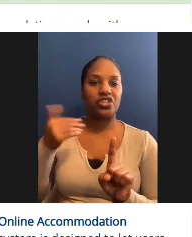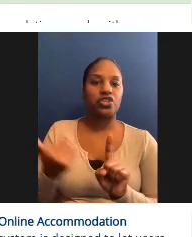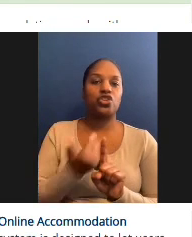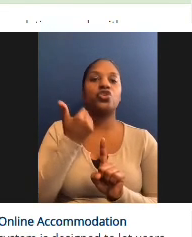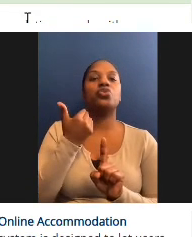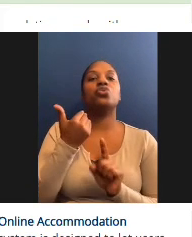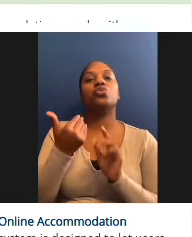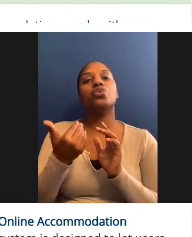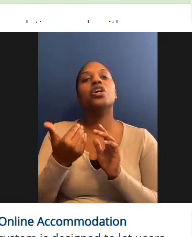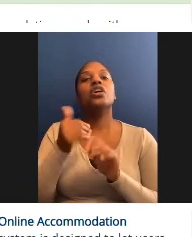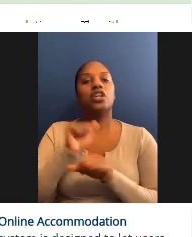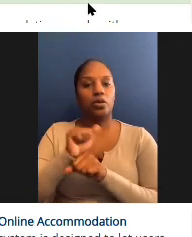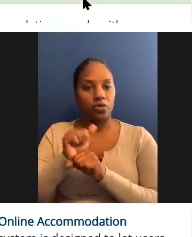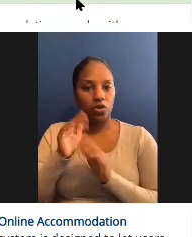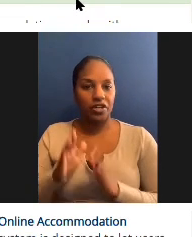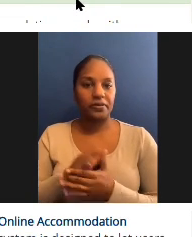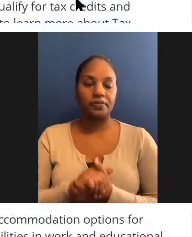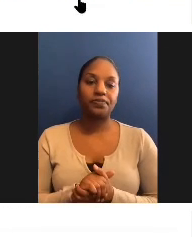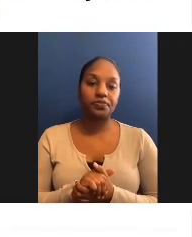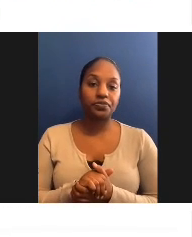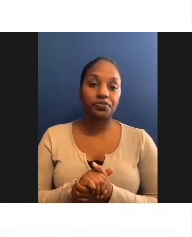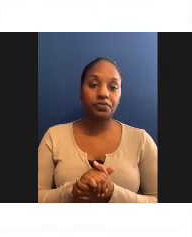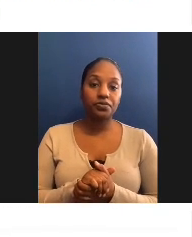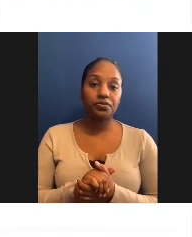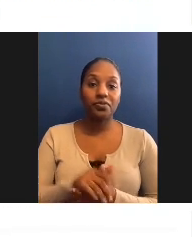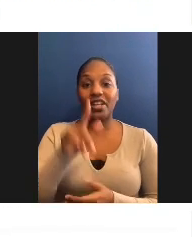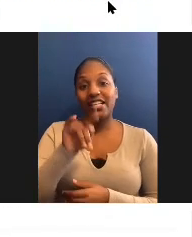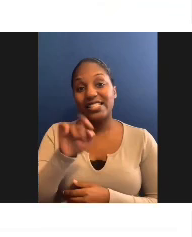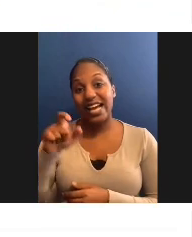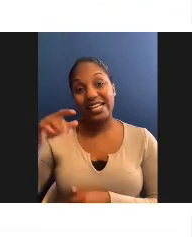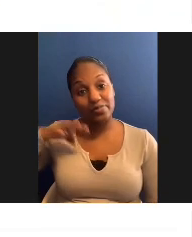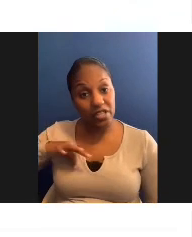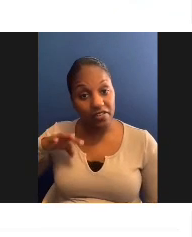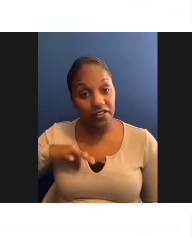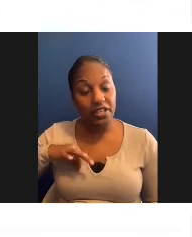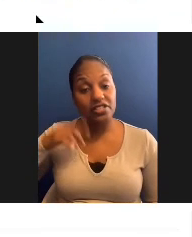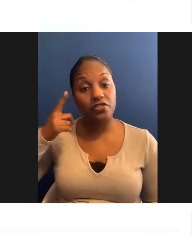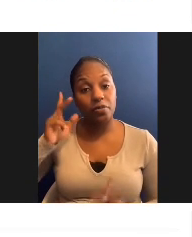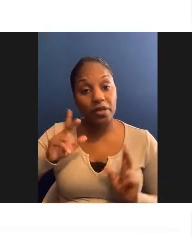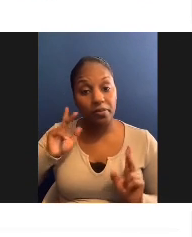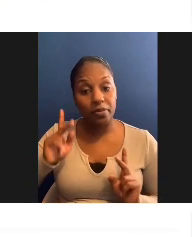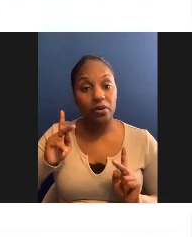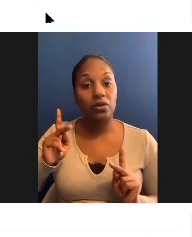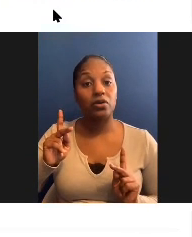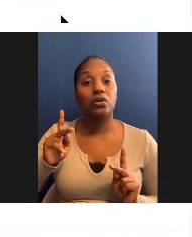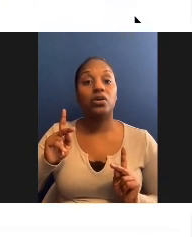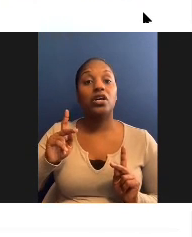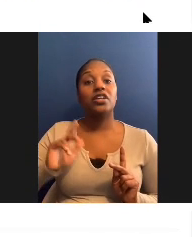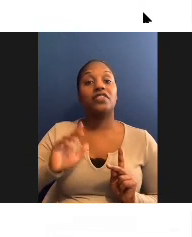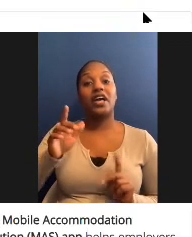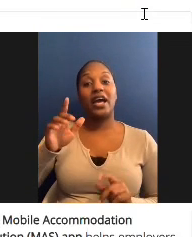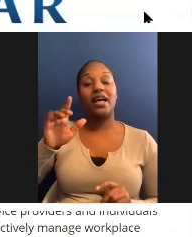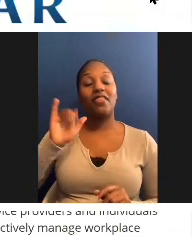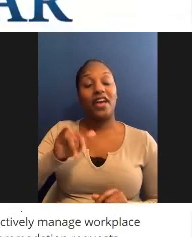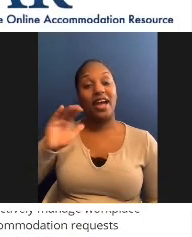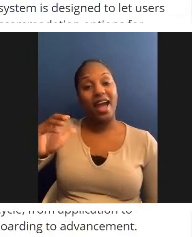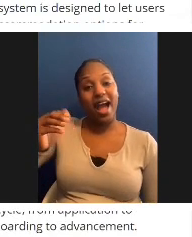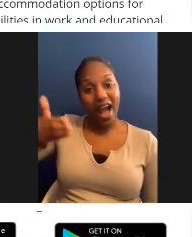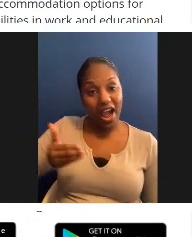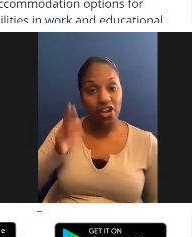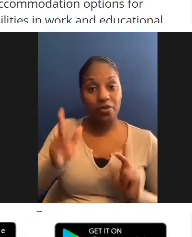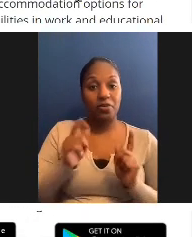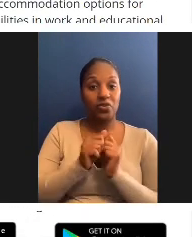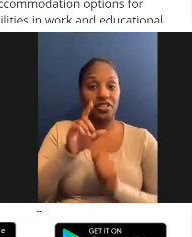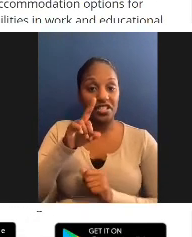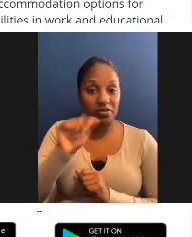employees. There are also tax benefits to folks who hire folks with a disability. This